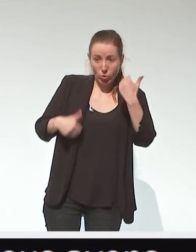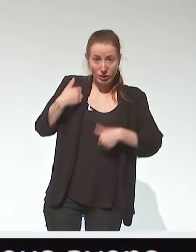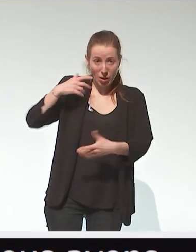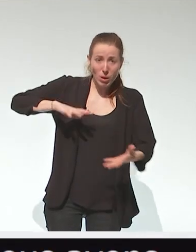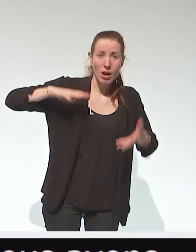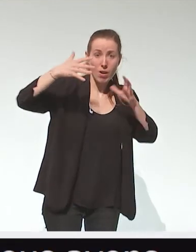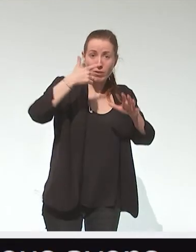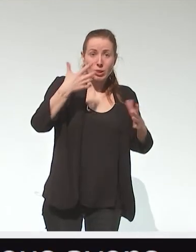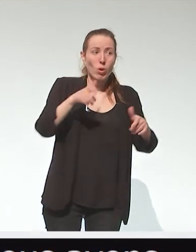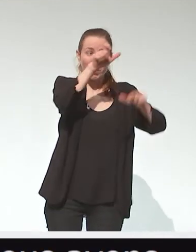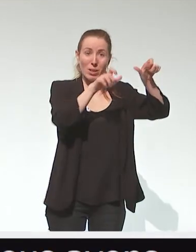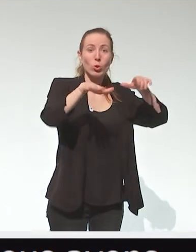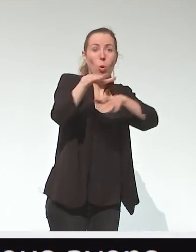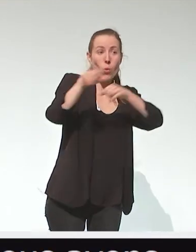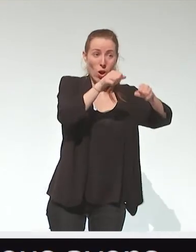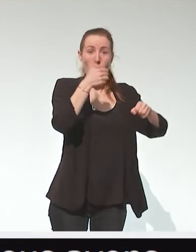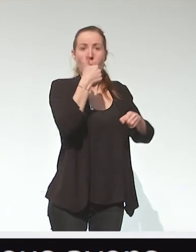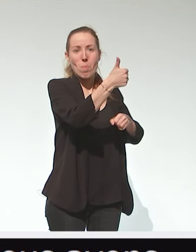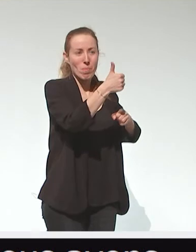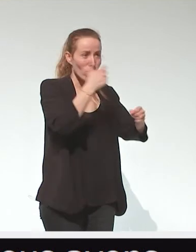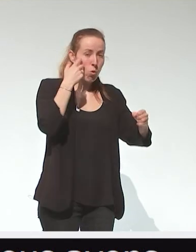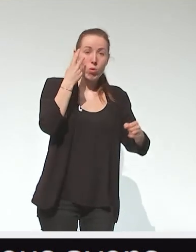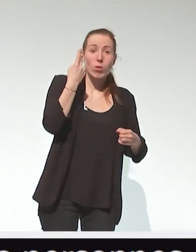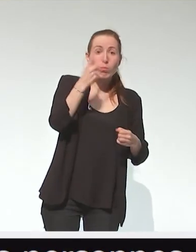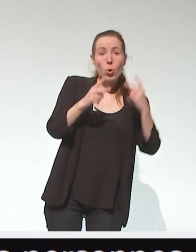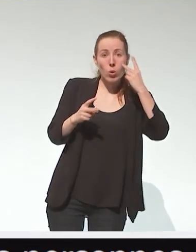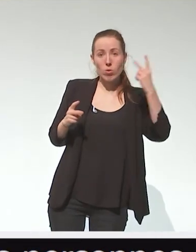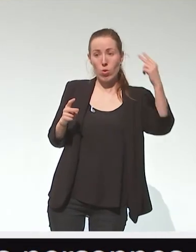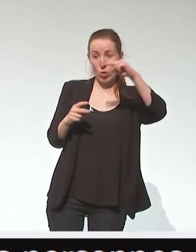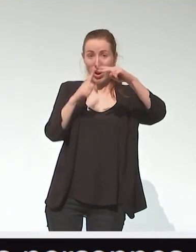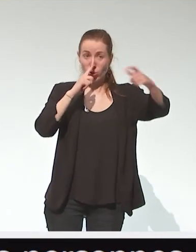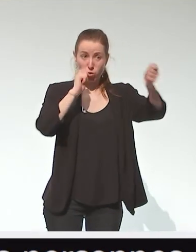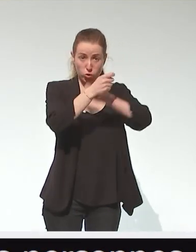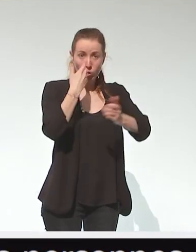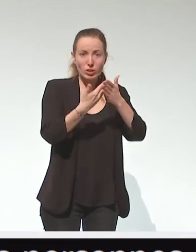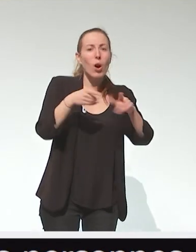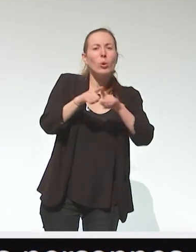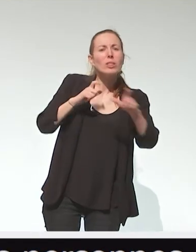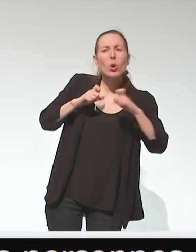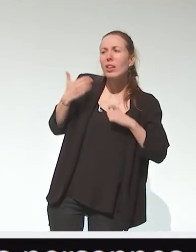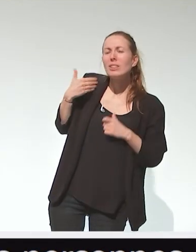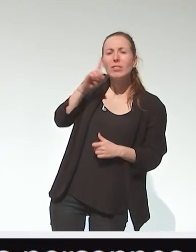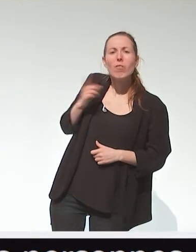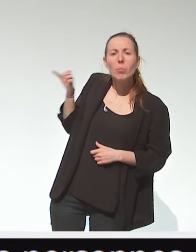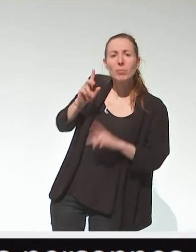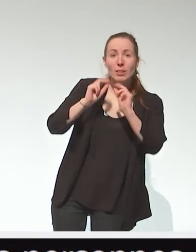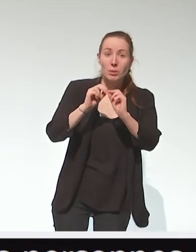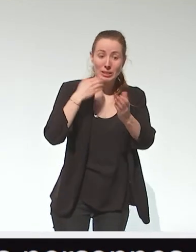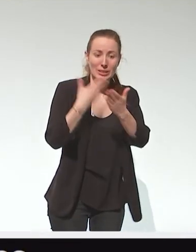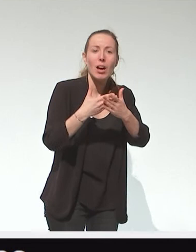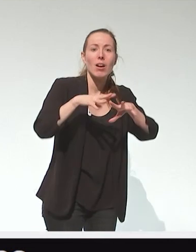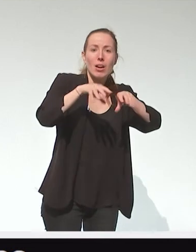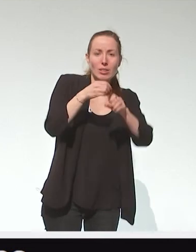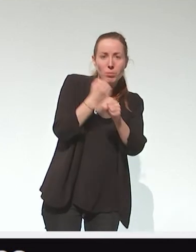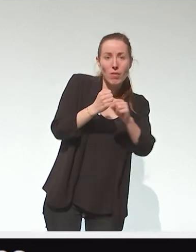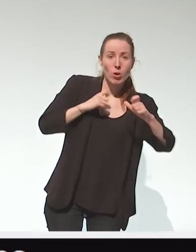is to change the way that employers look at them, particularly the work collective, colleagues, for example, the working environment, the rest